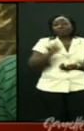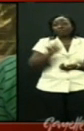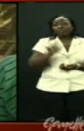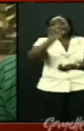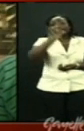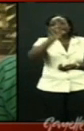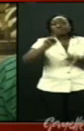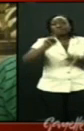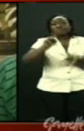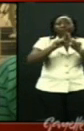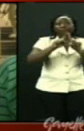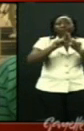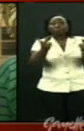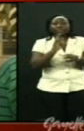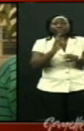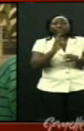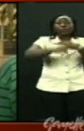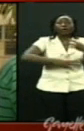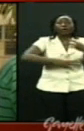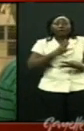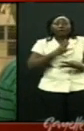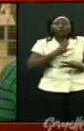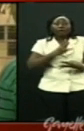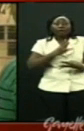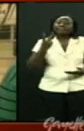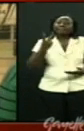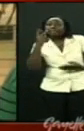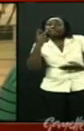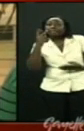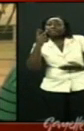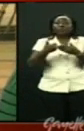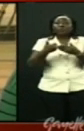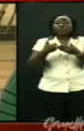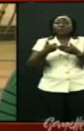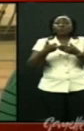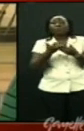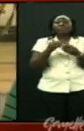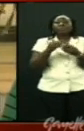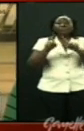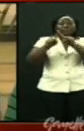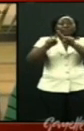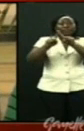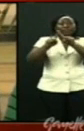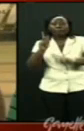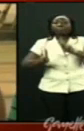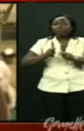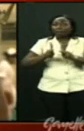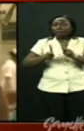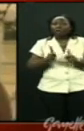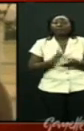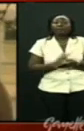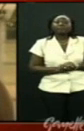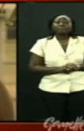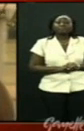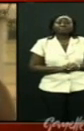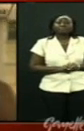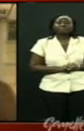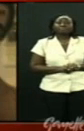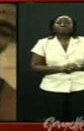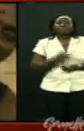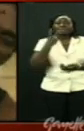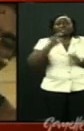All over the world. Meet nice people, you know. Face massive audiences all over the place,